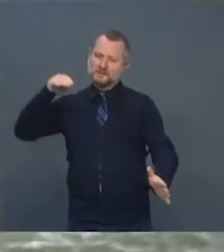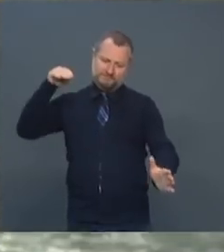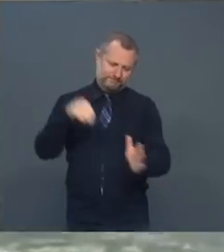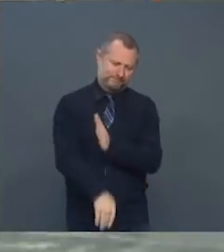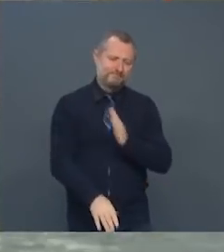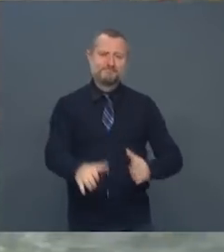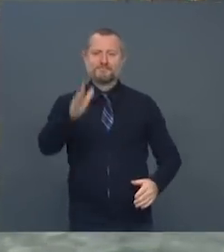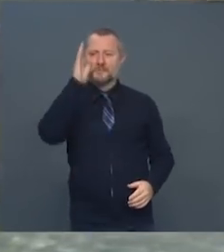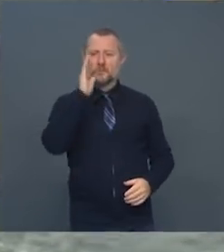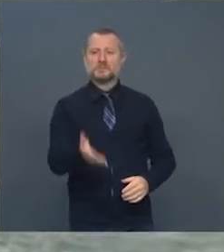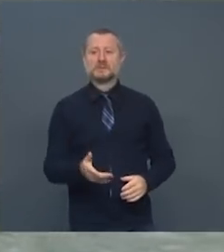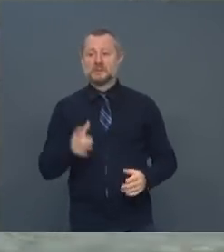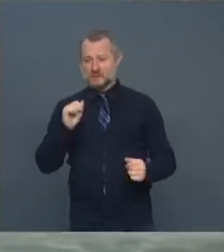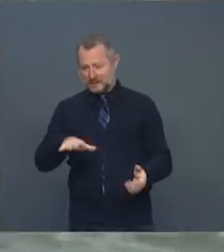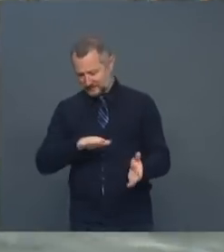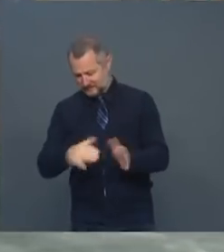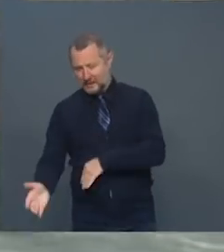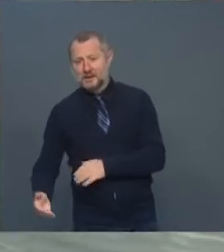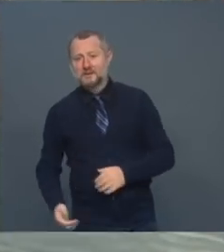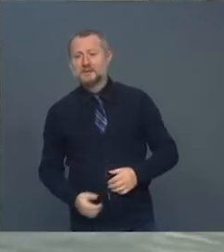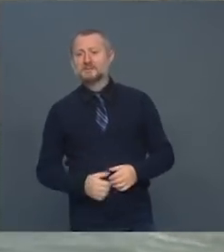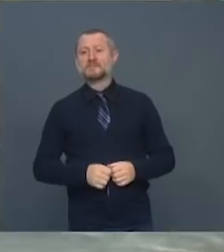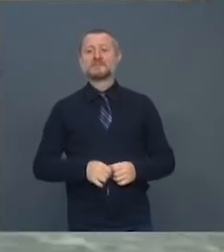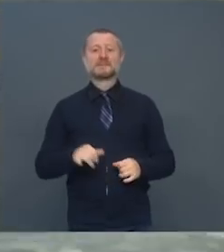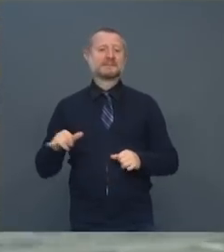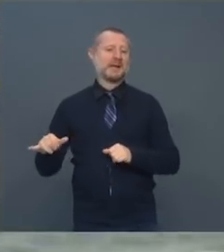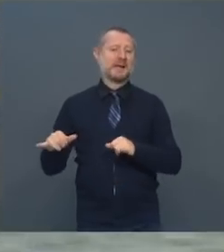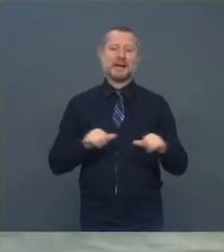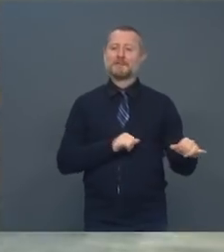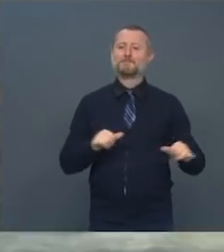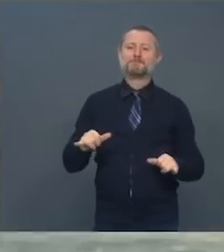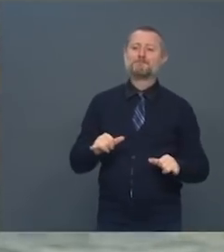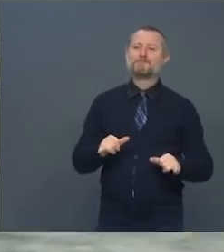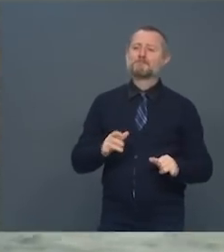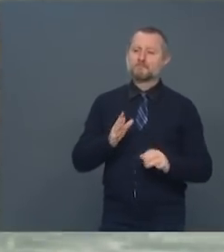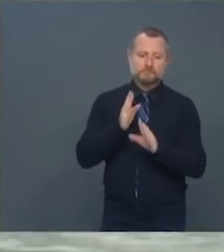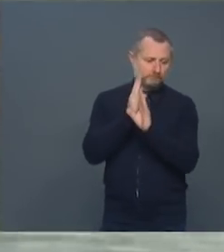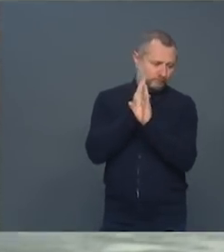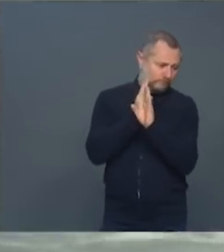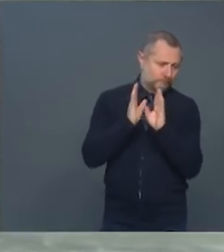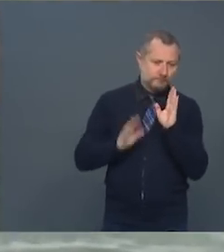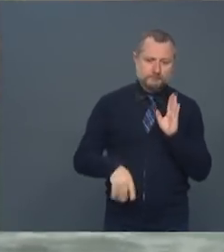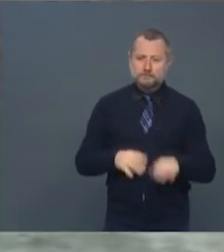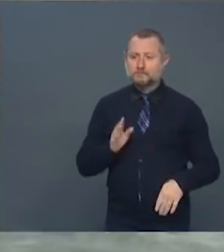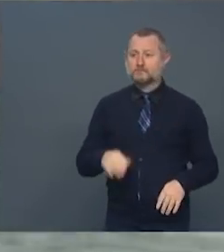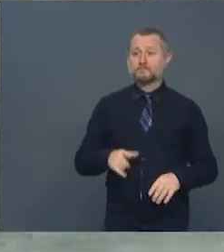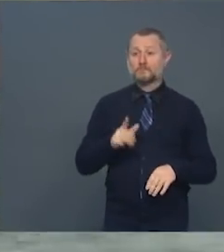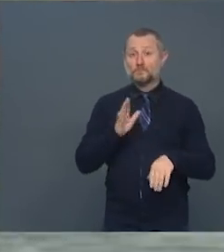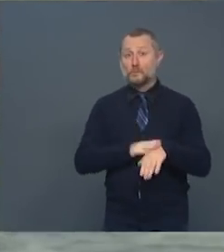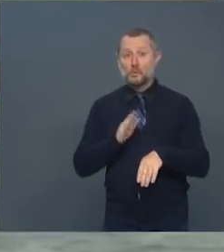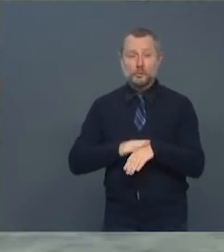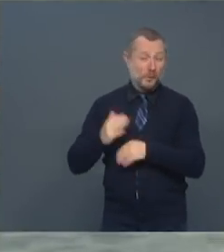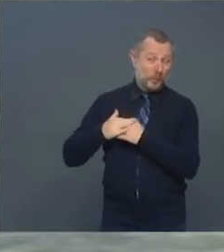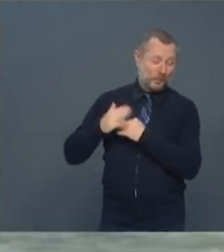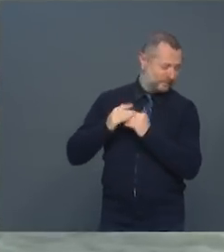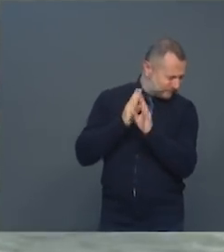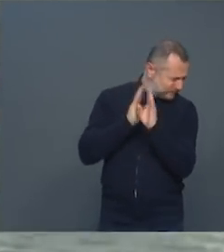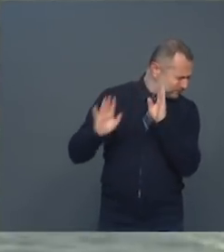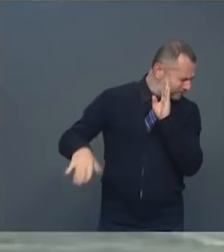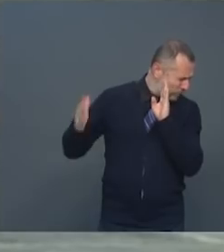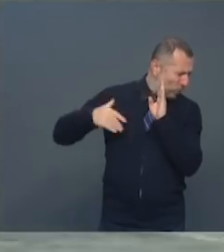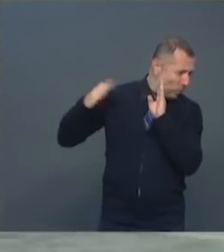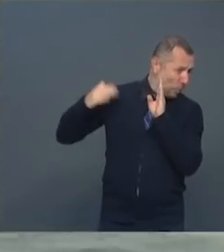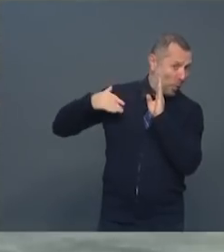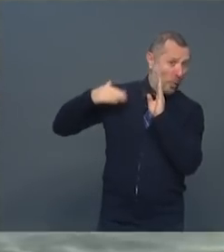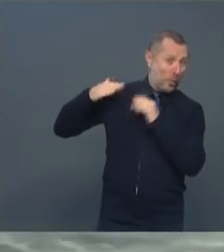human lives. It is the same pattern. Warning, warning, warning, and you do nothing. If you